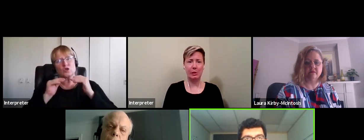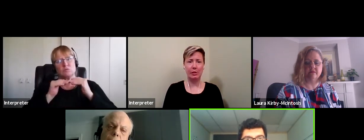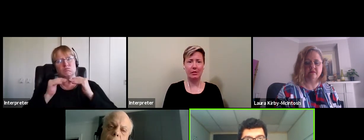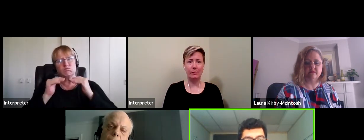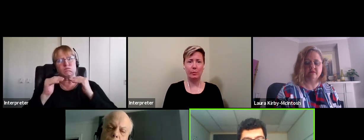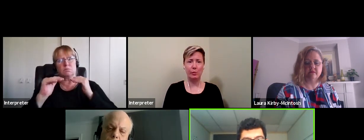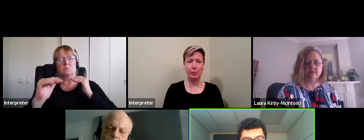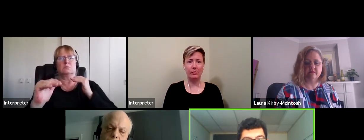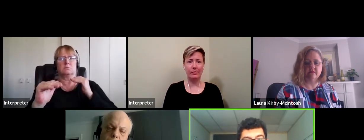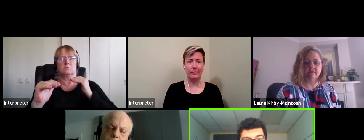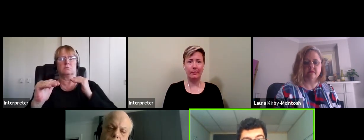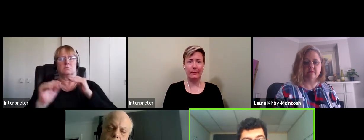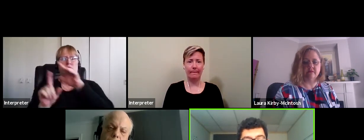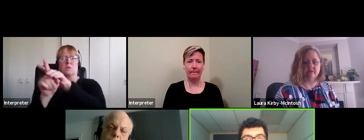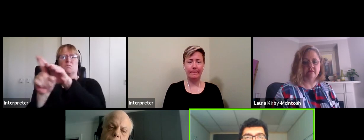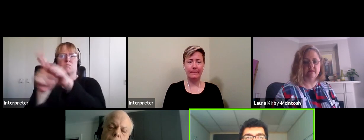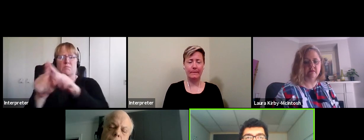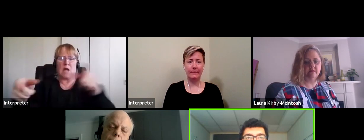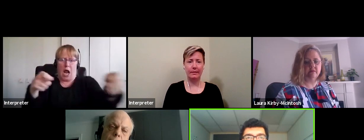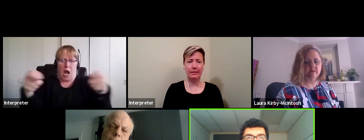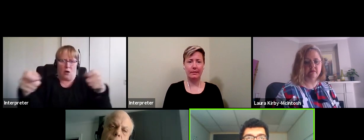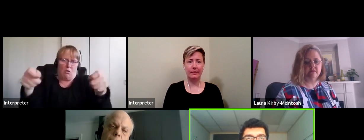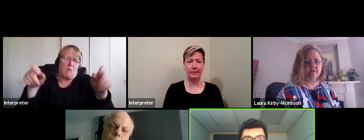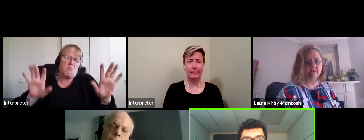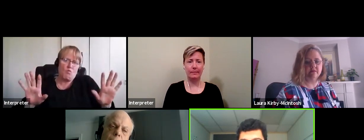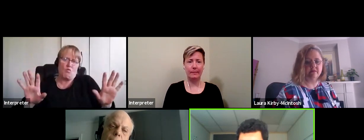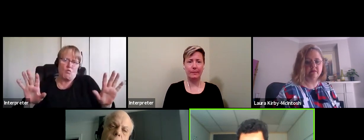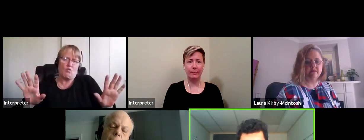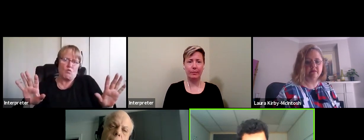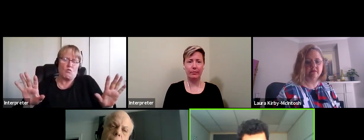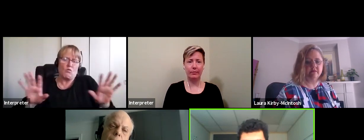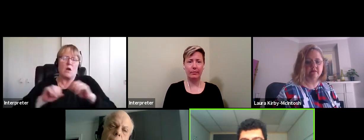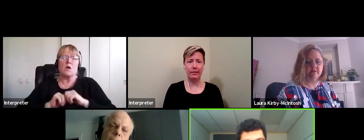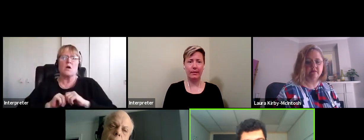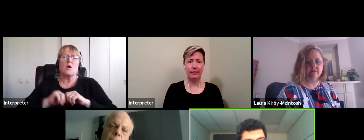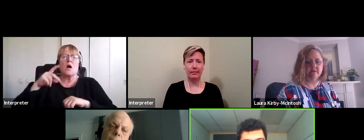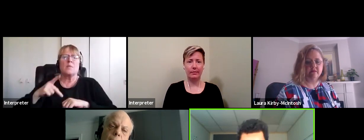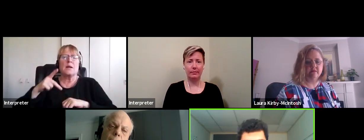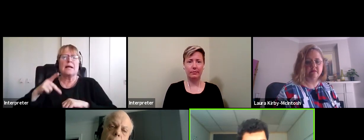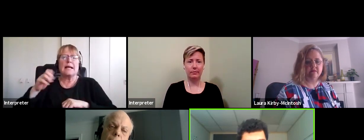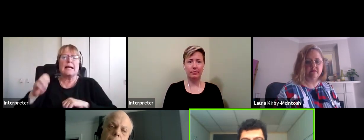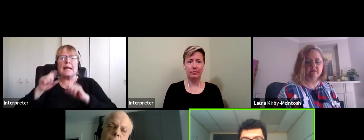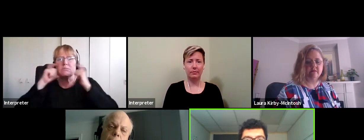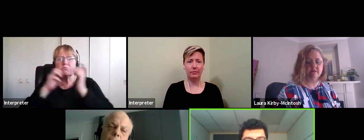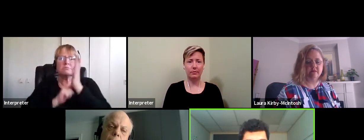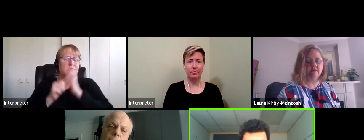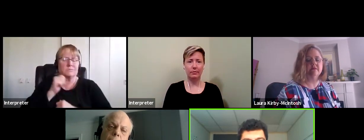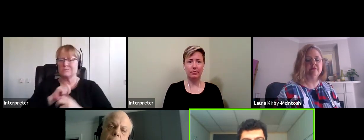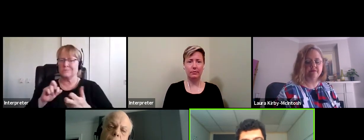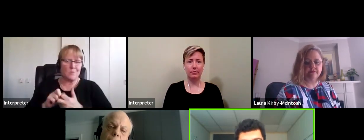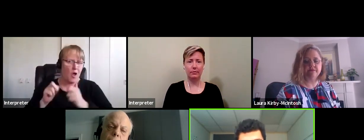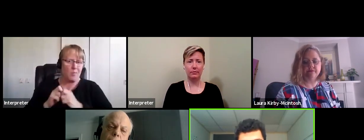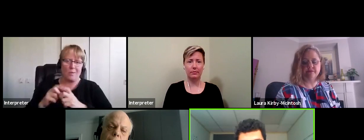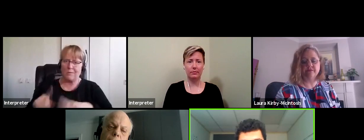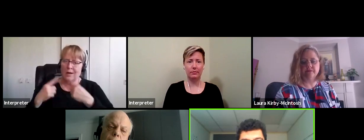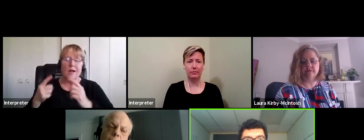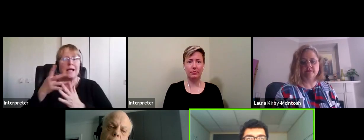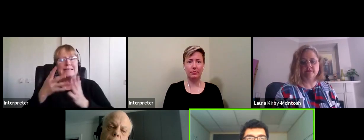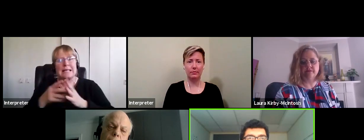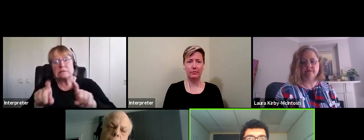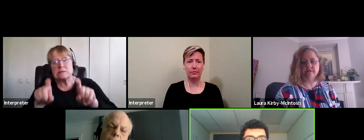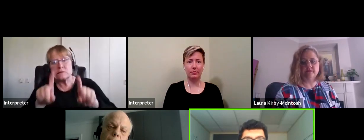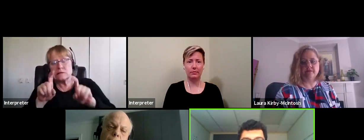they're handling situations in their homes. And access to PPE, as always, remains an issue. Access to testing, et cetera, remains an